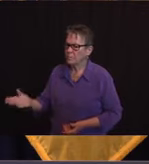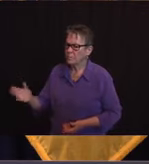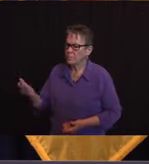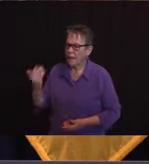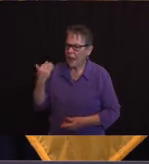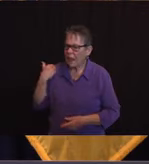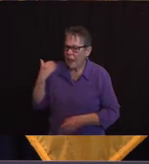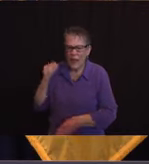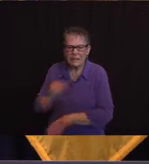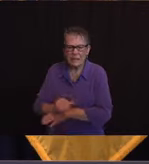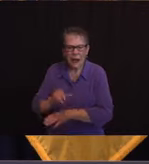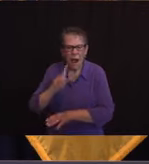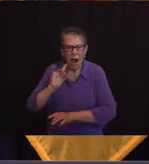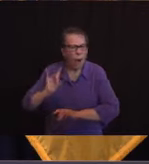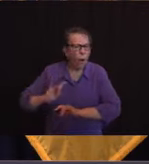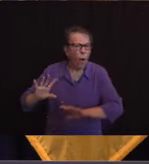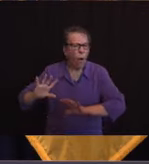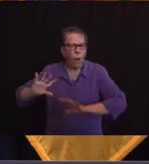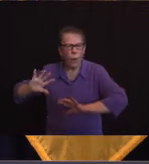you've got some other